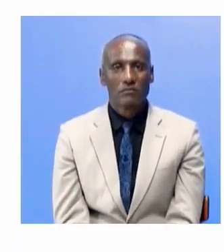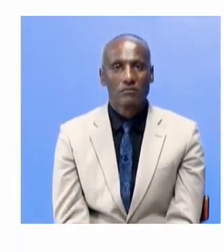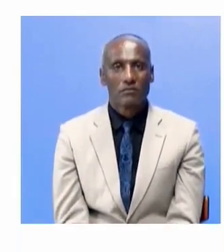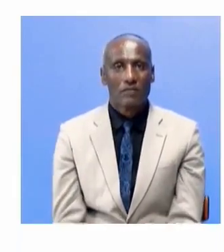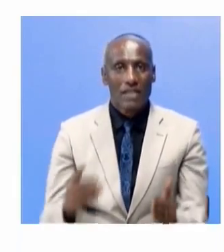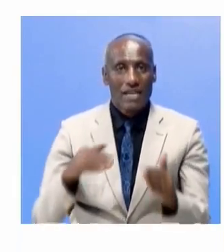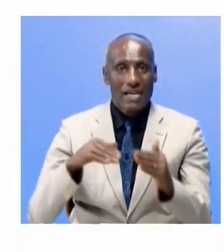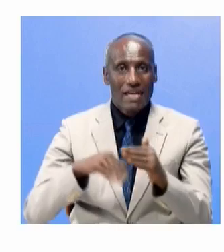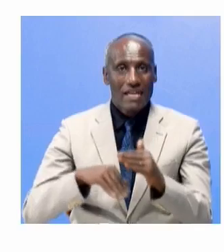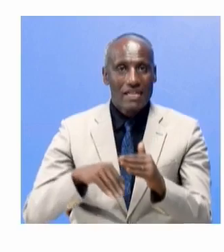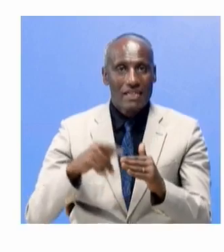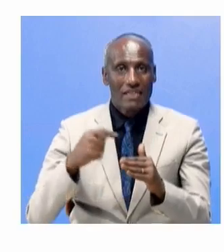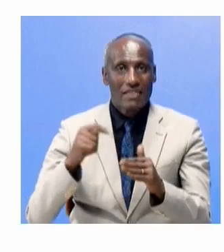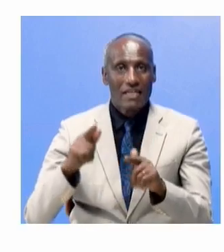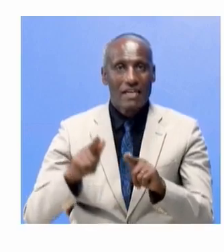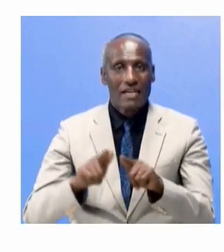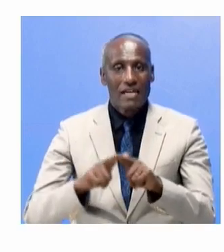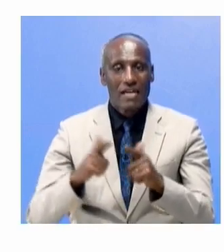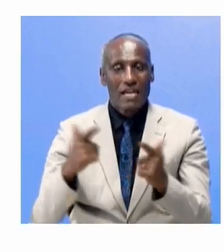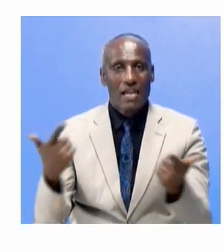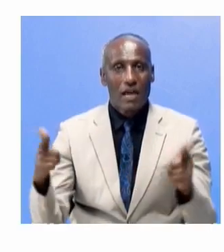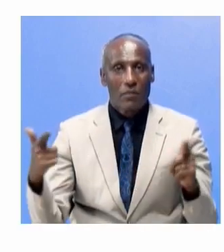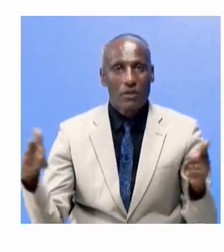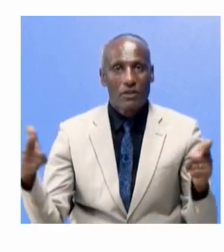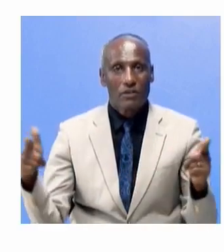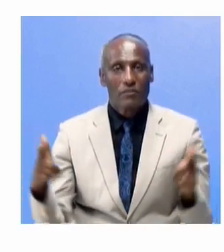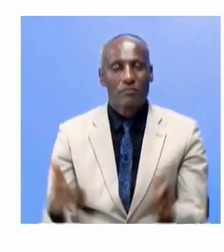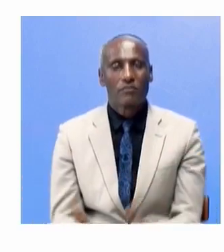in the library.